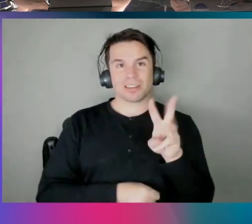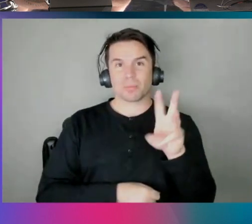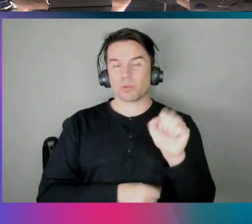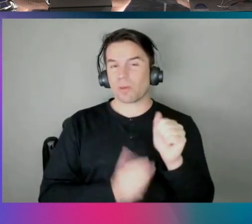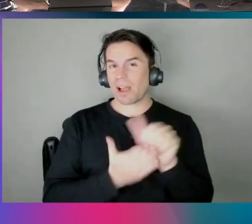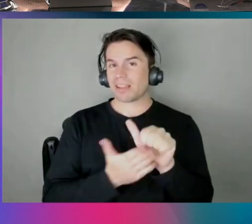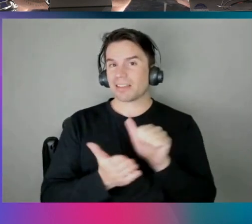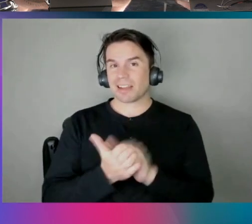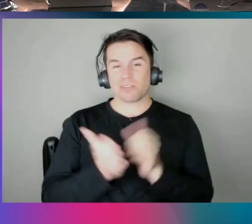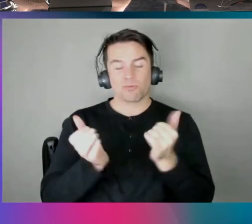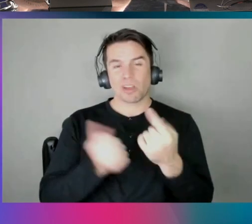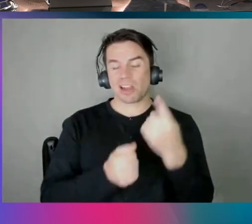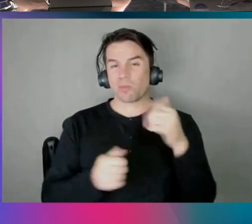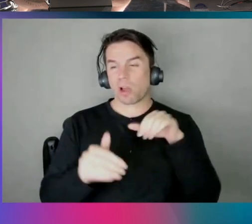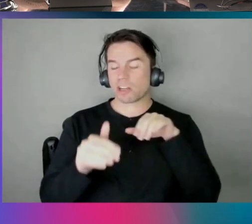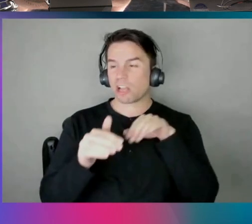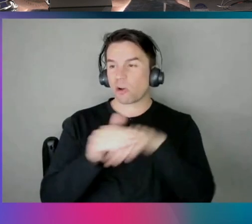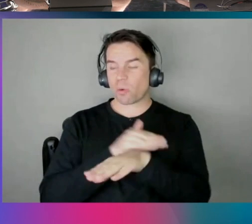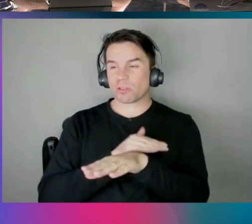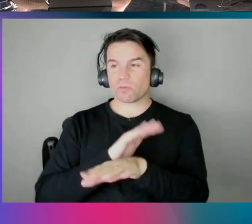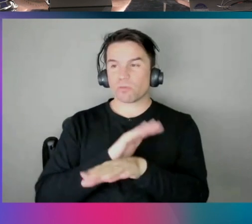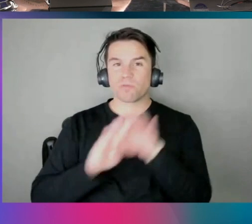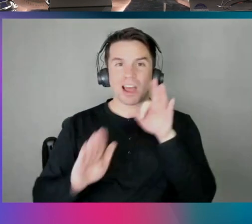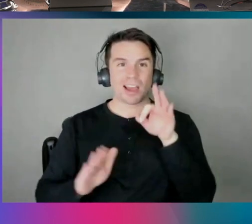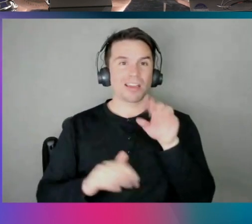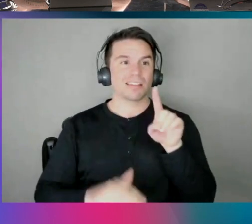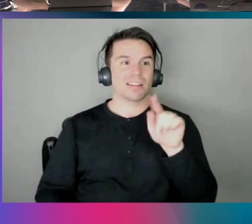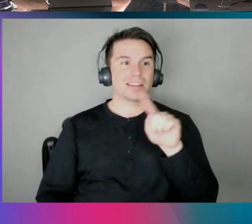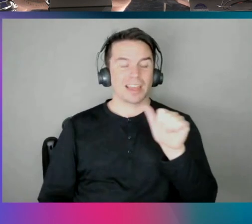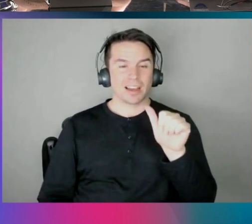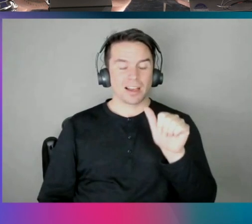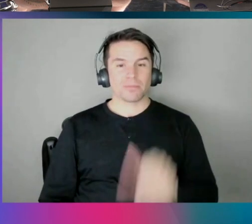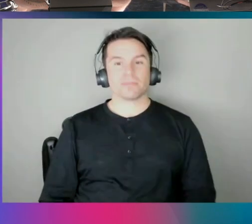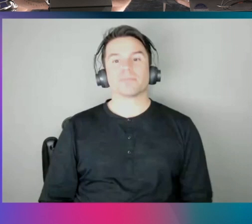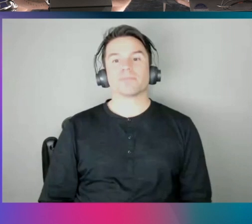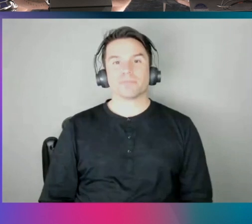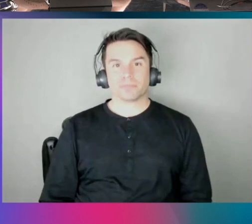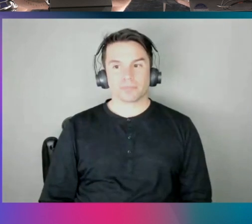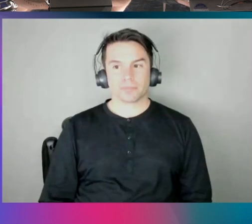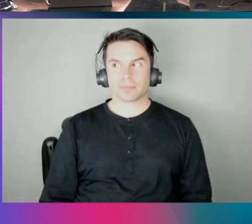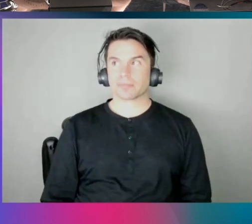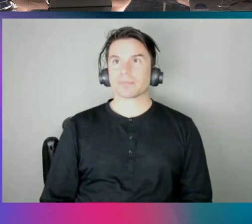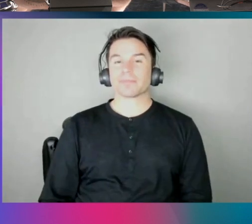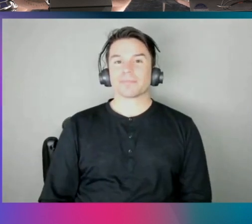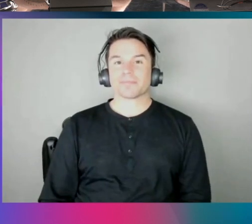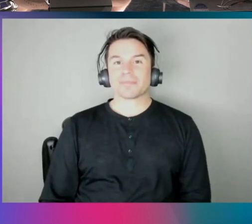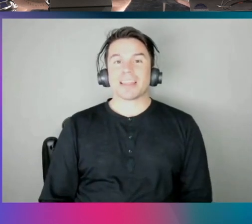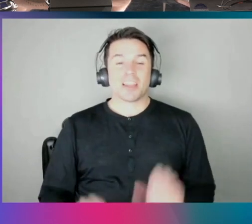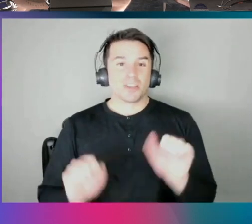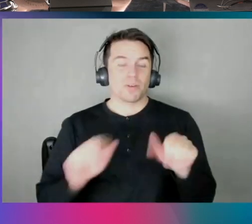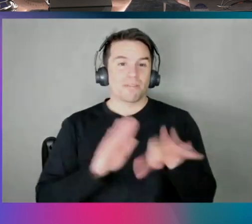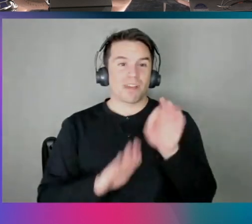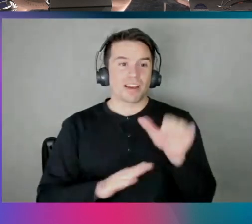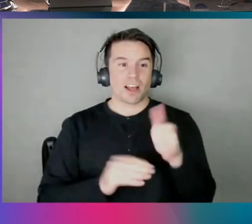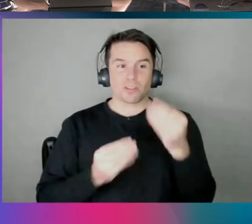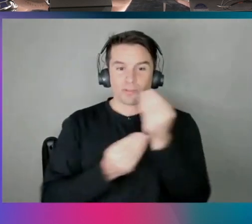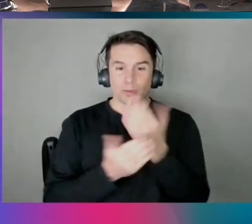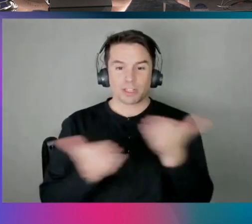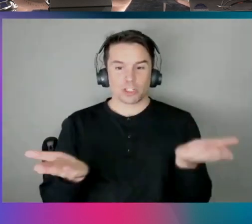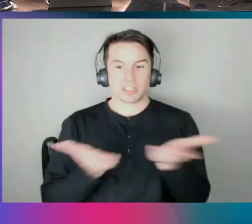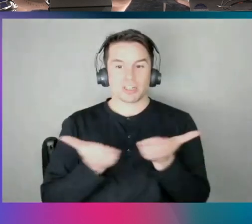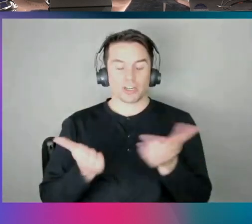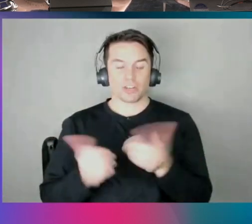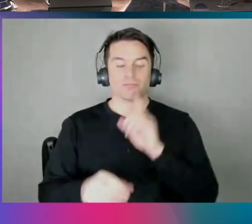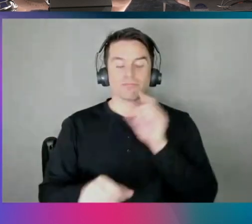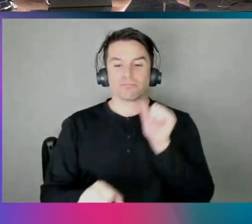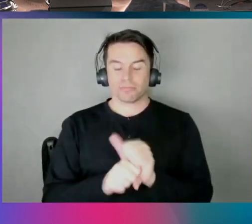and search and find this data. You can find other information here, and really what's essential is you're finding here the